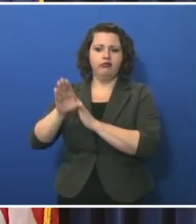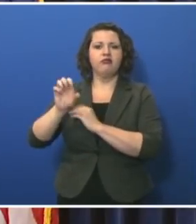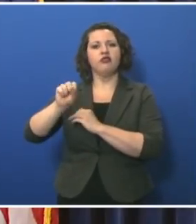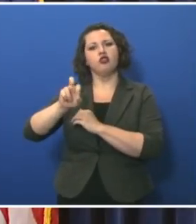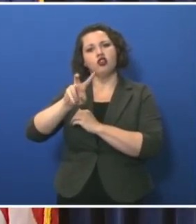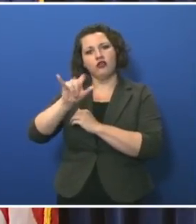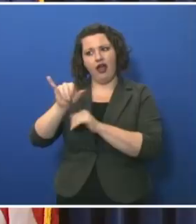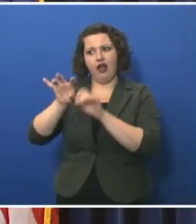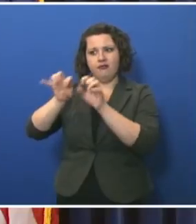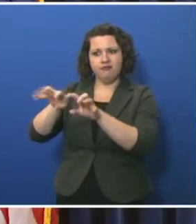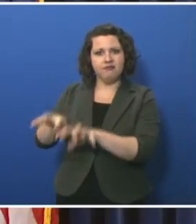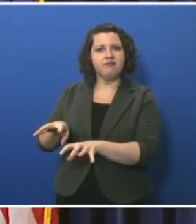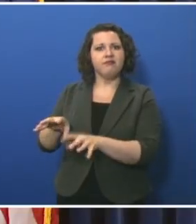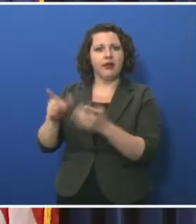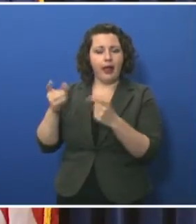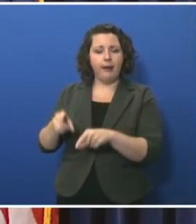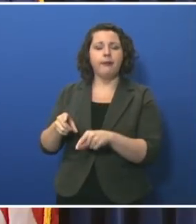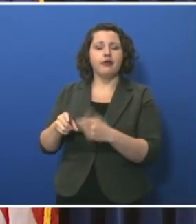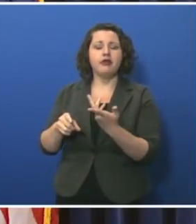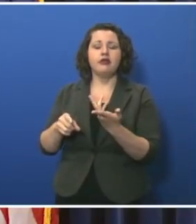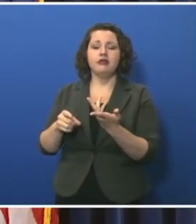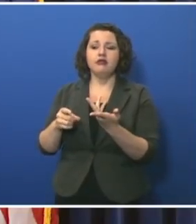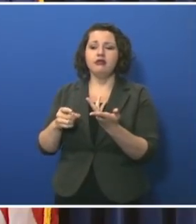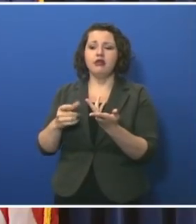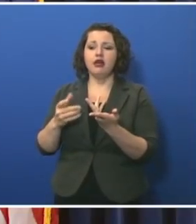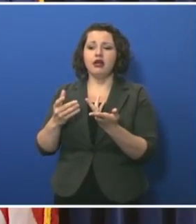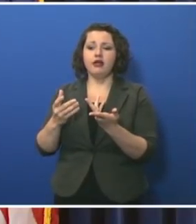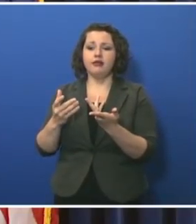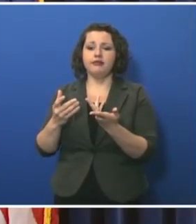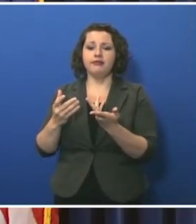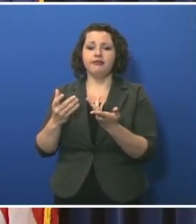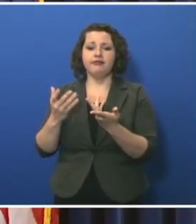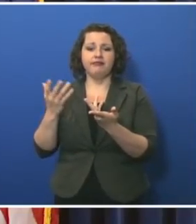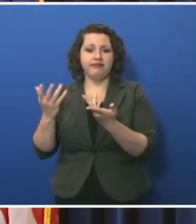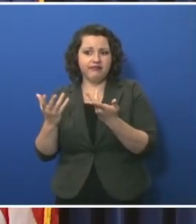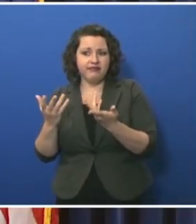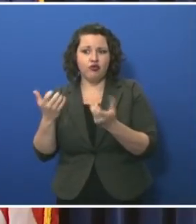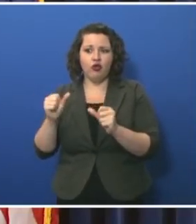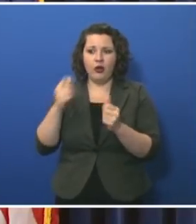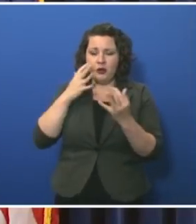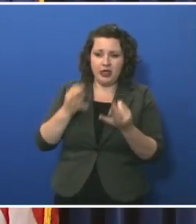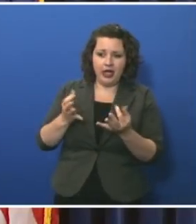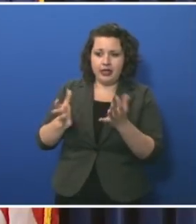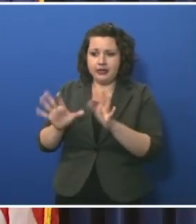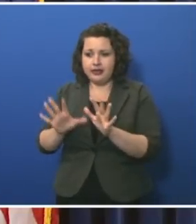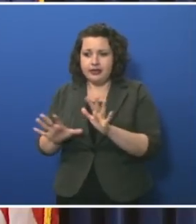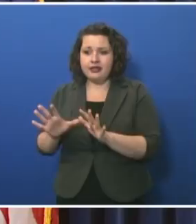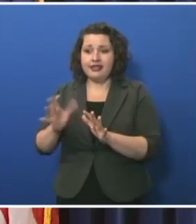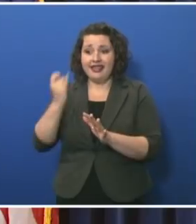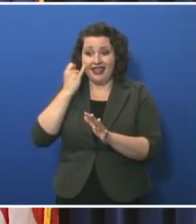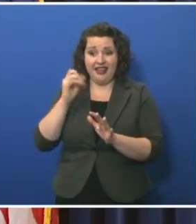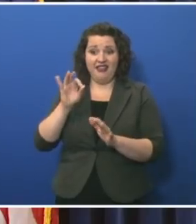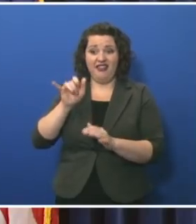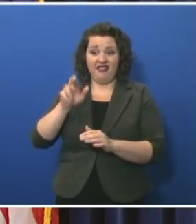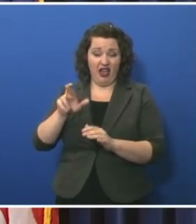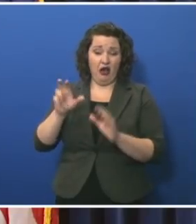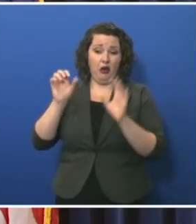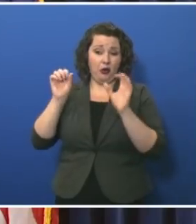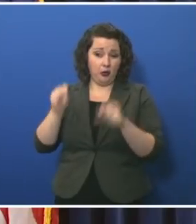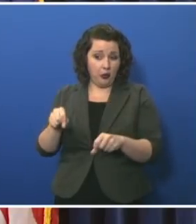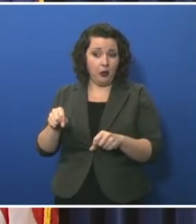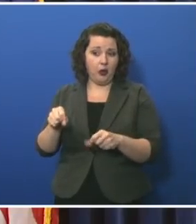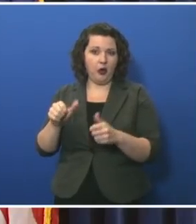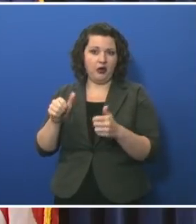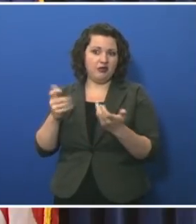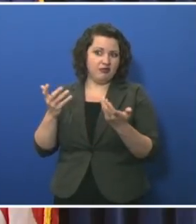putting in place, that looking at, if they can actually pull off a fair with reduced